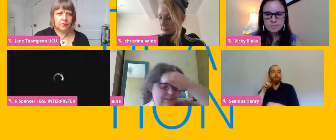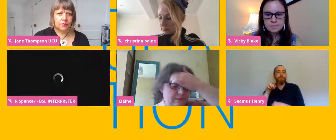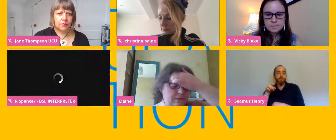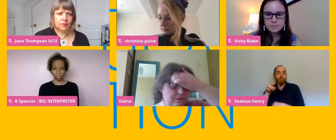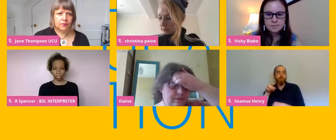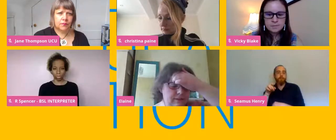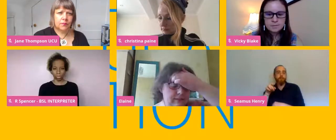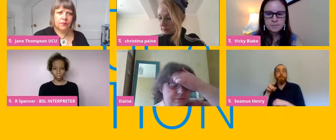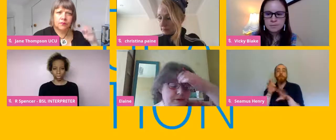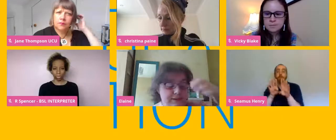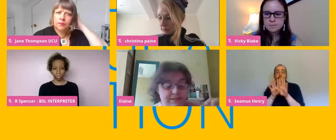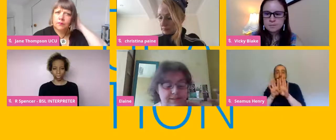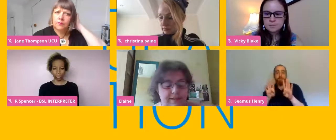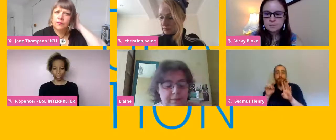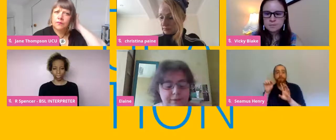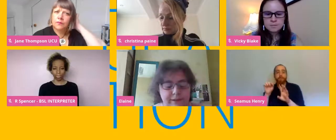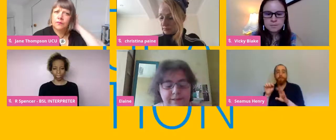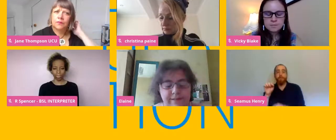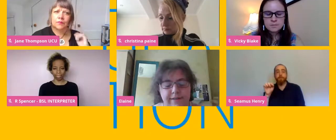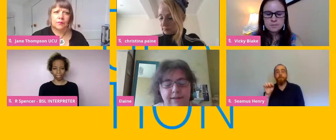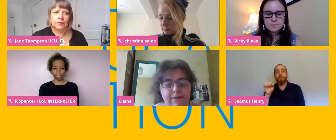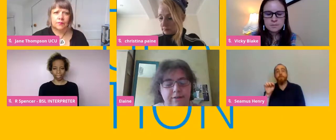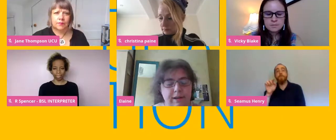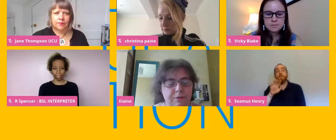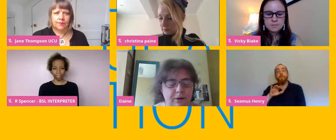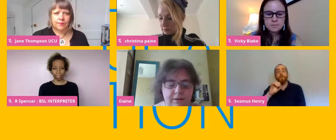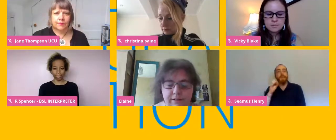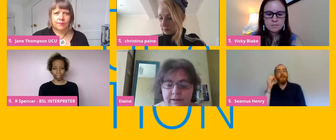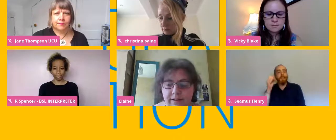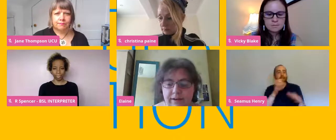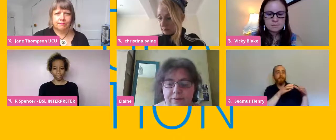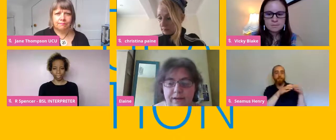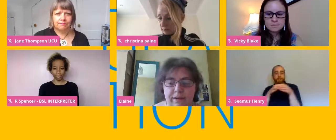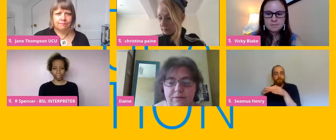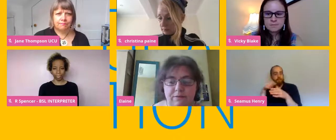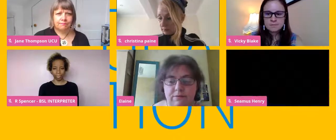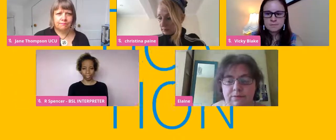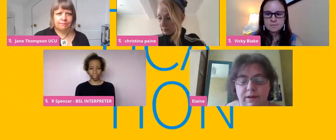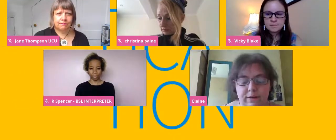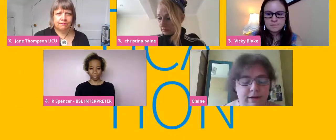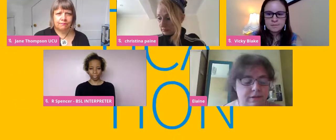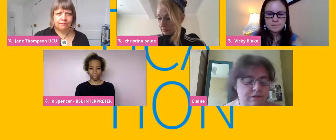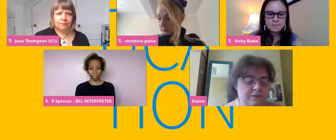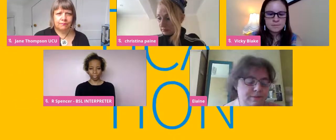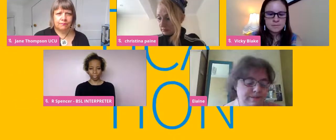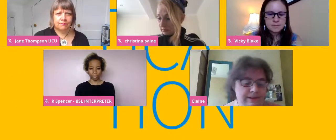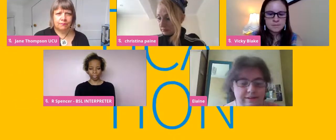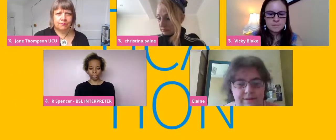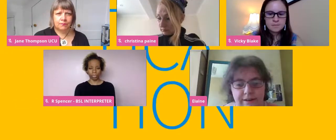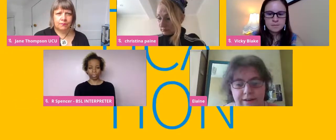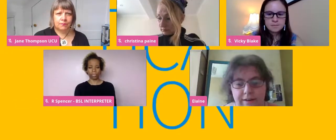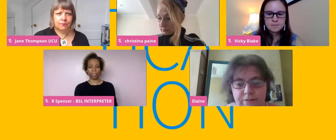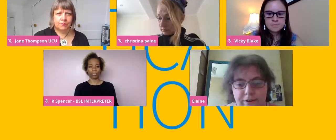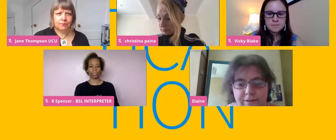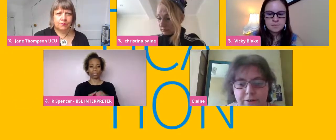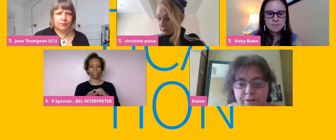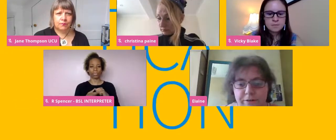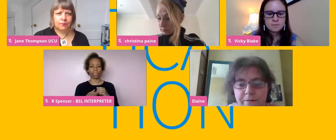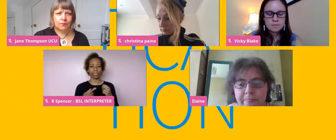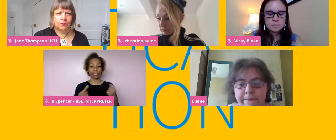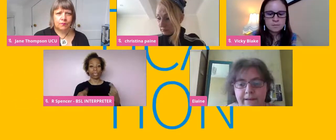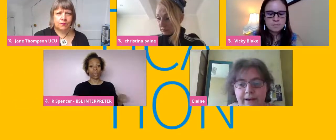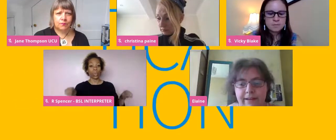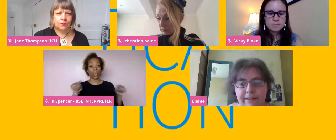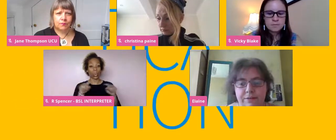about six branches at that point. We won. We got over the 50%